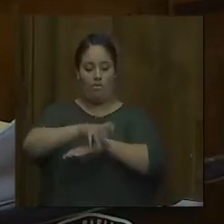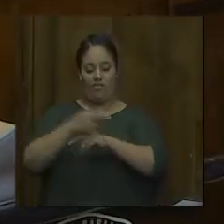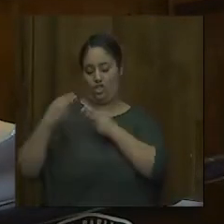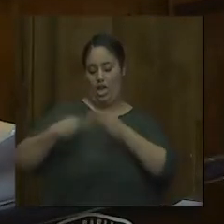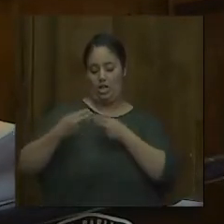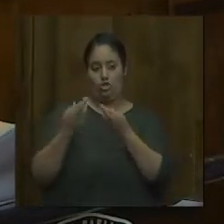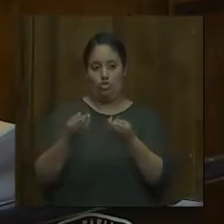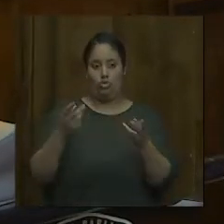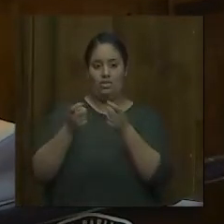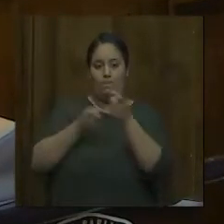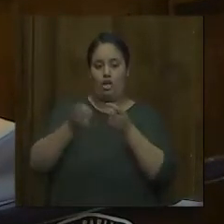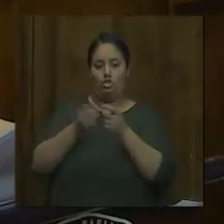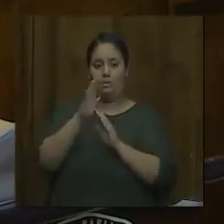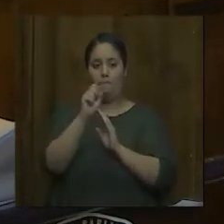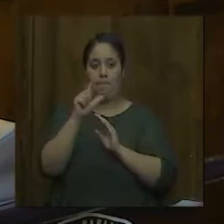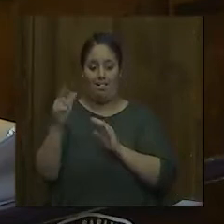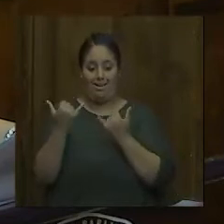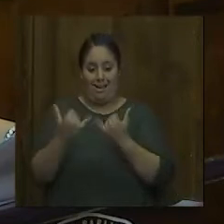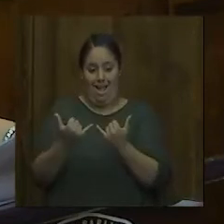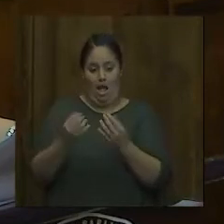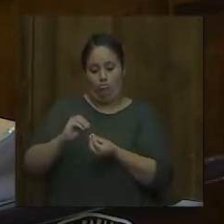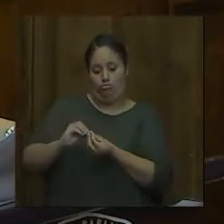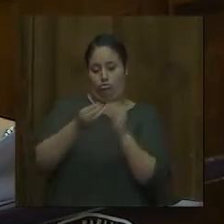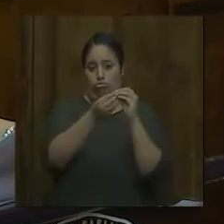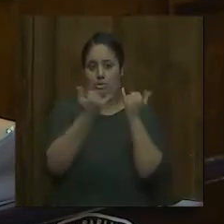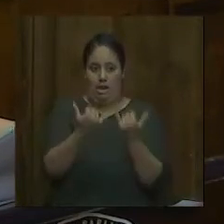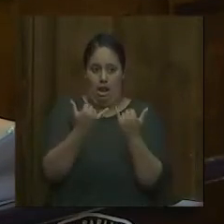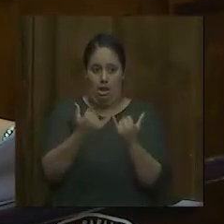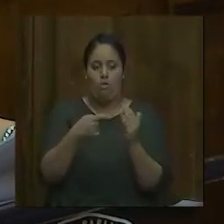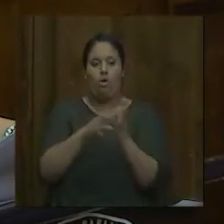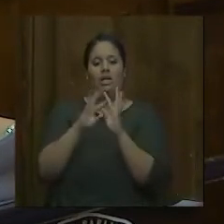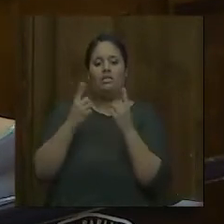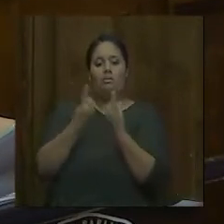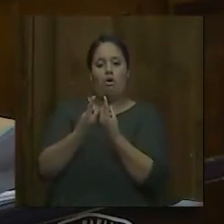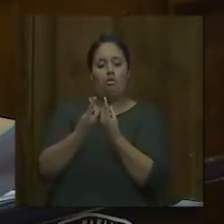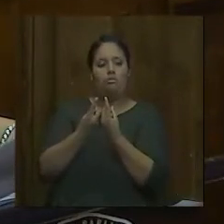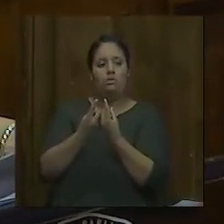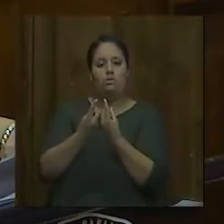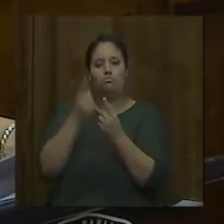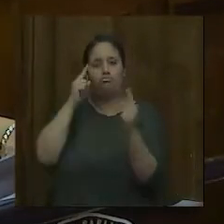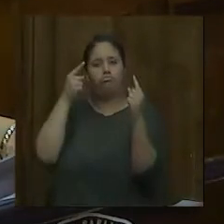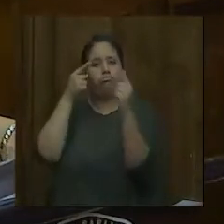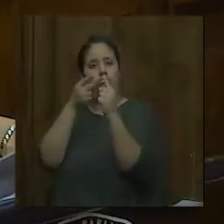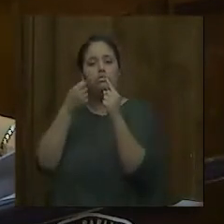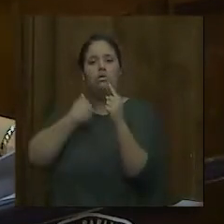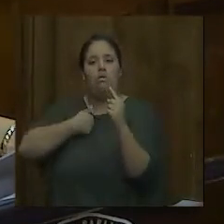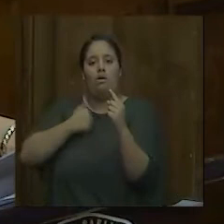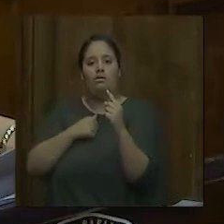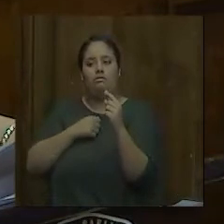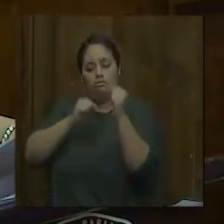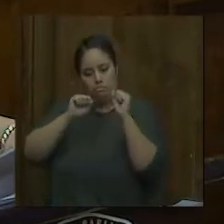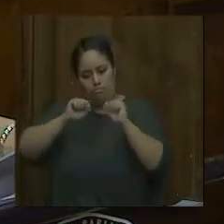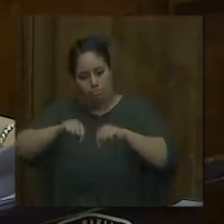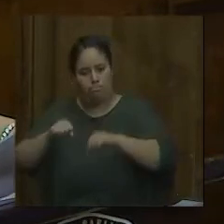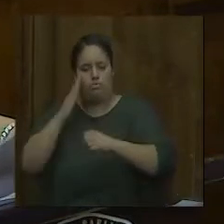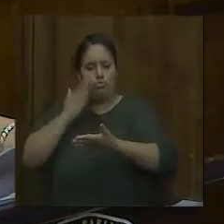Heritage Resource Management Bill is currently being drafted, which the department envisions will create much required certainty in